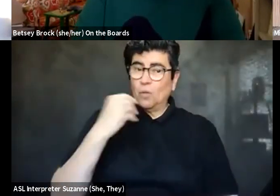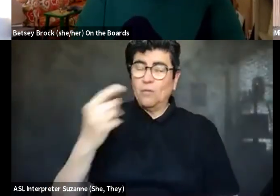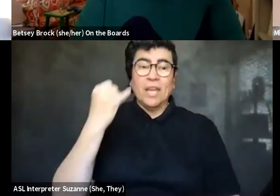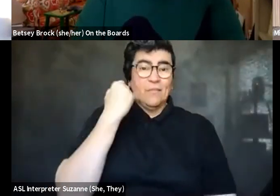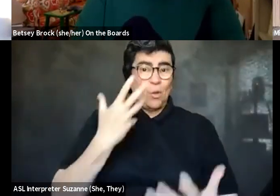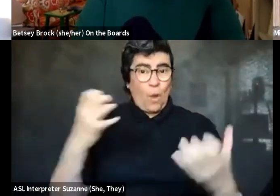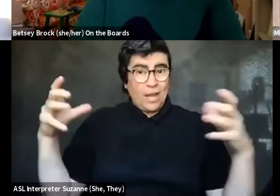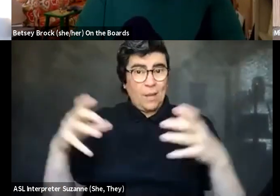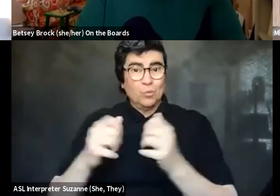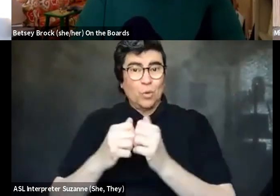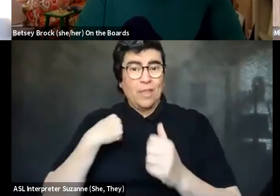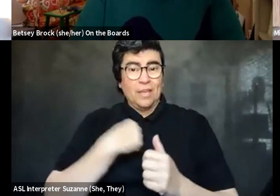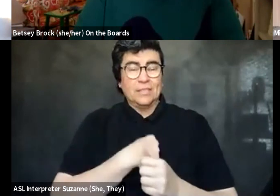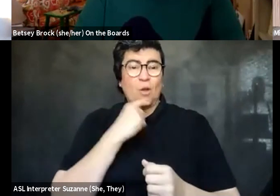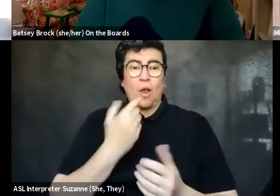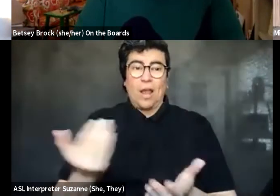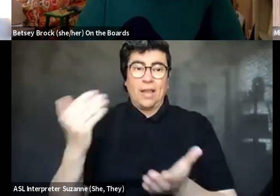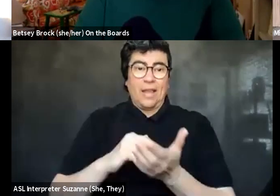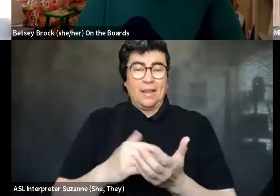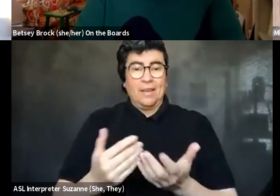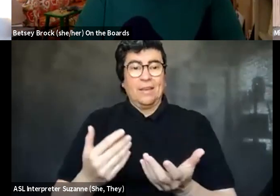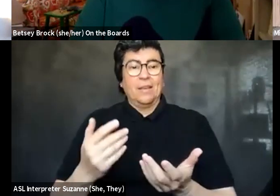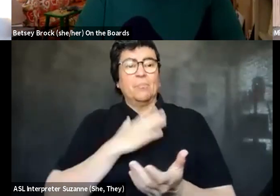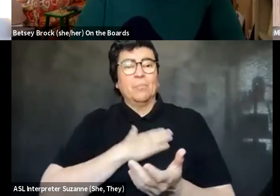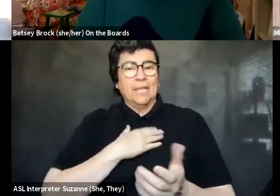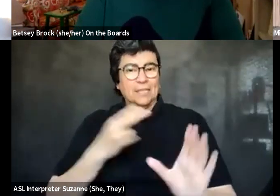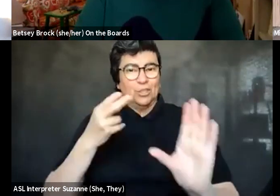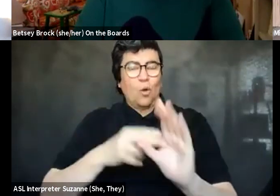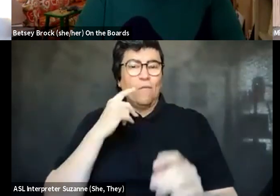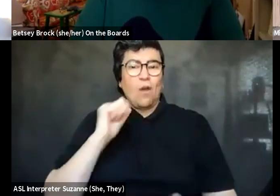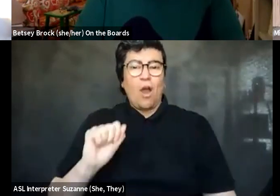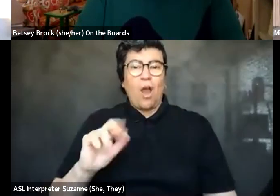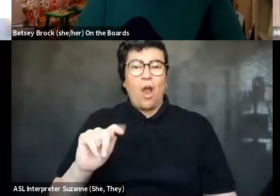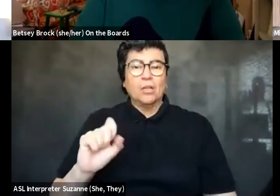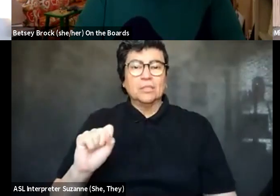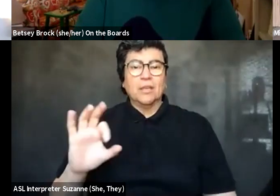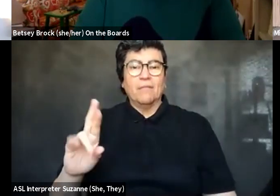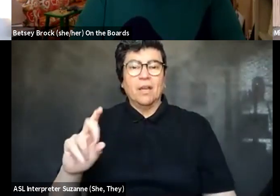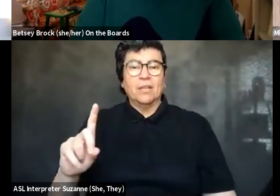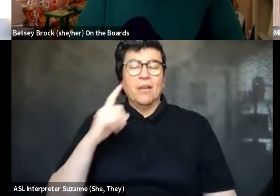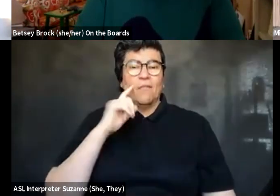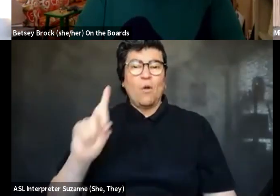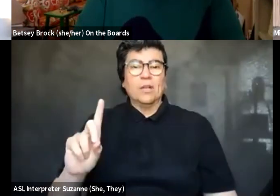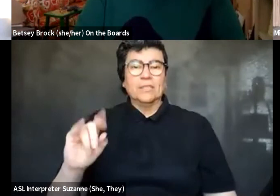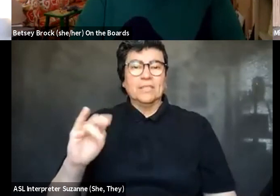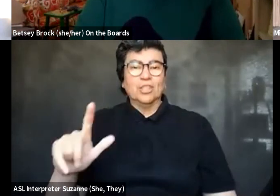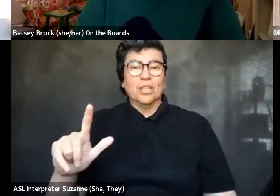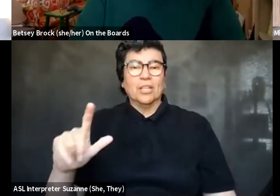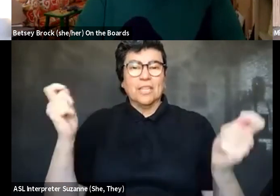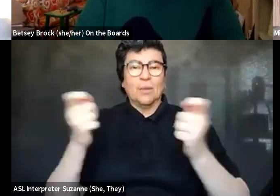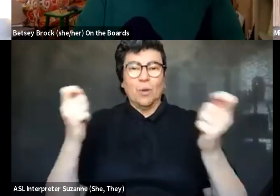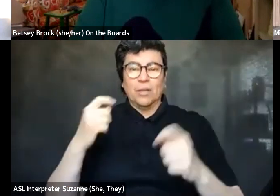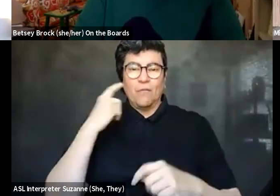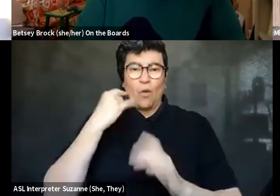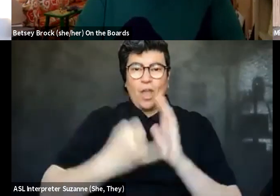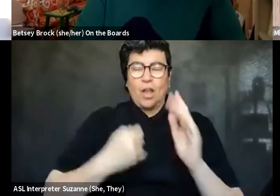with us and with one another again, please join us for ArtsFund's upcoming digital celebration of the arts on May the